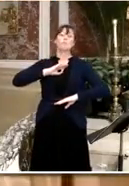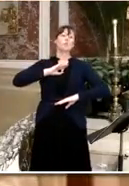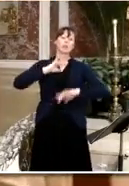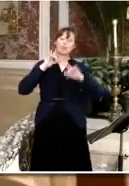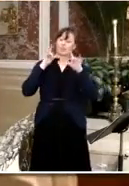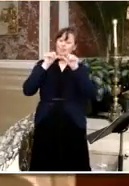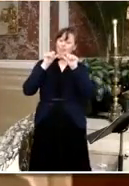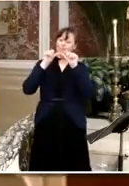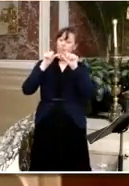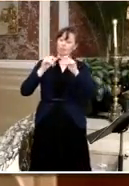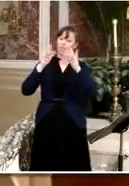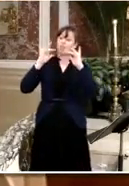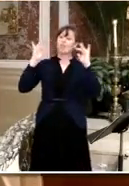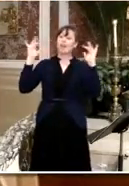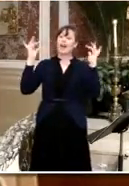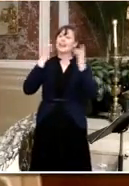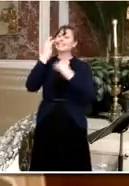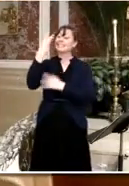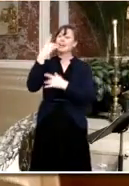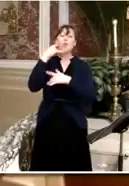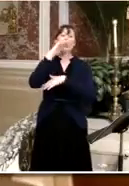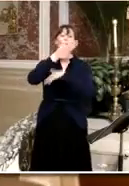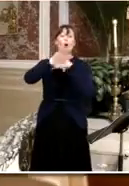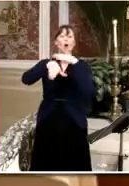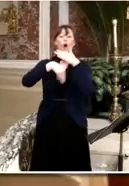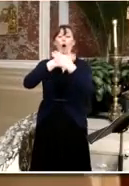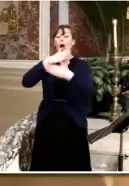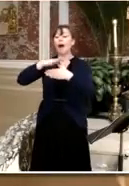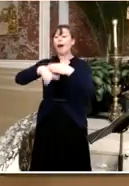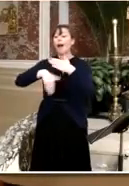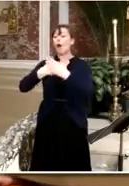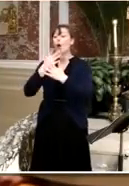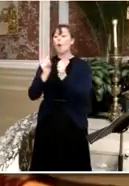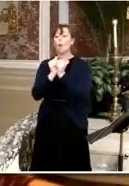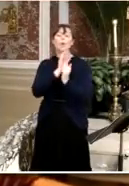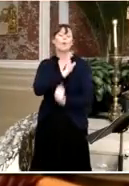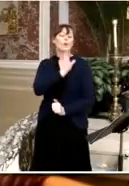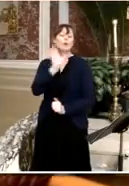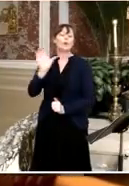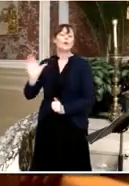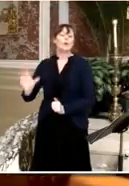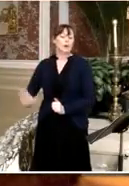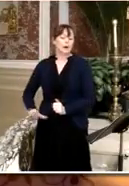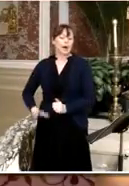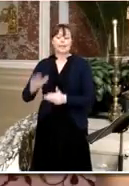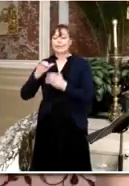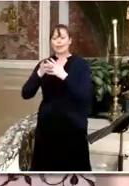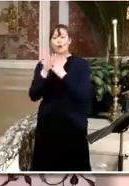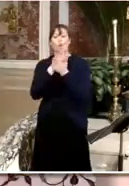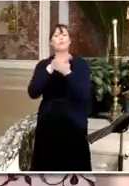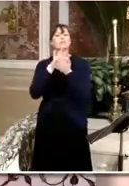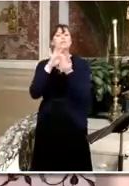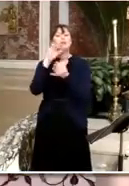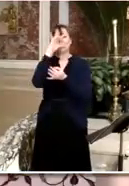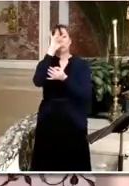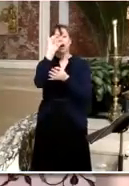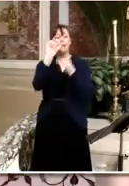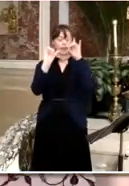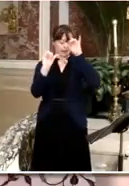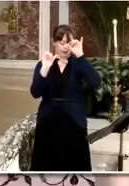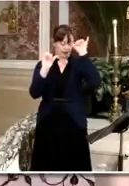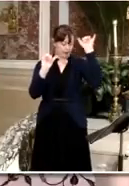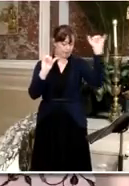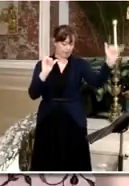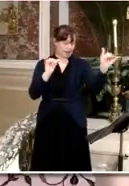eternal light, will be all and all with Christ in the Holy Spirit forever